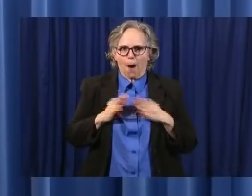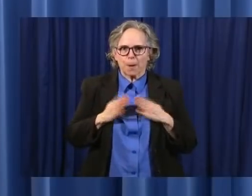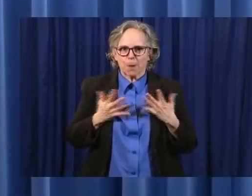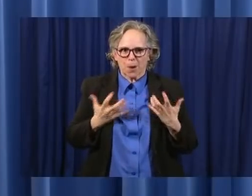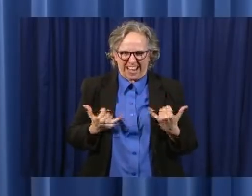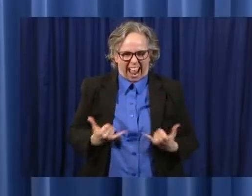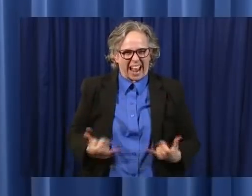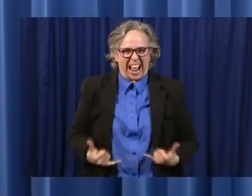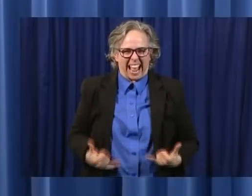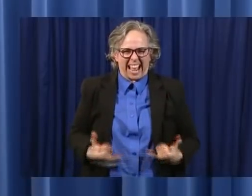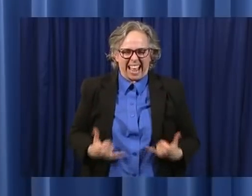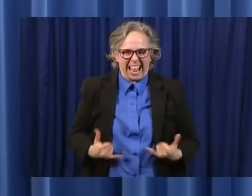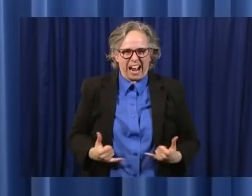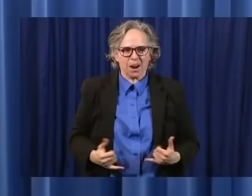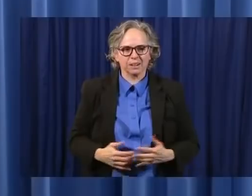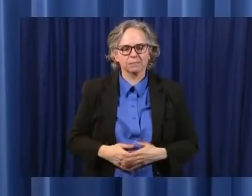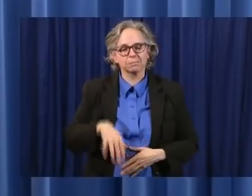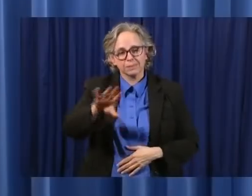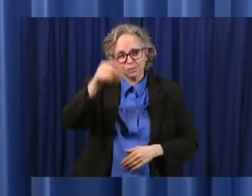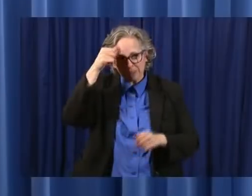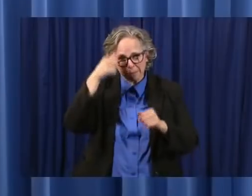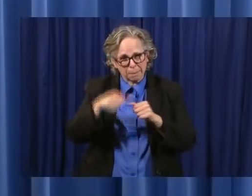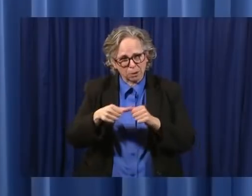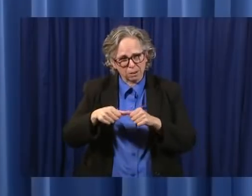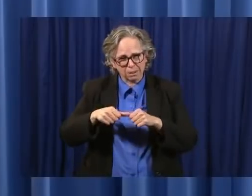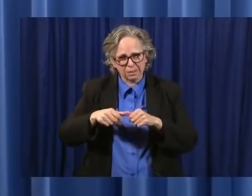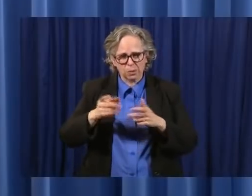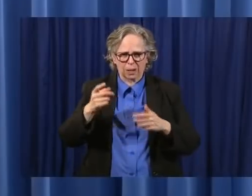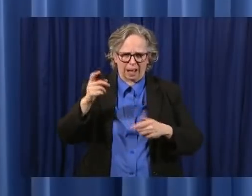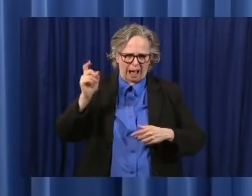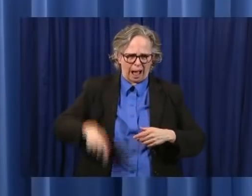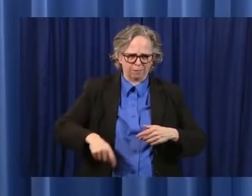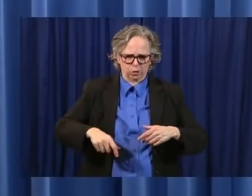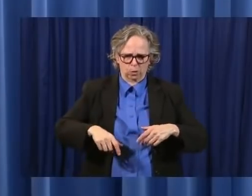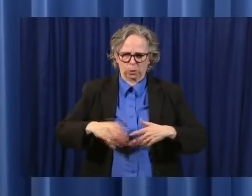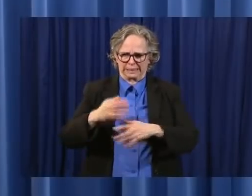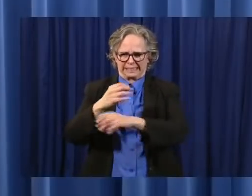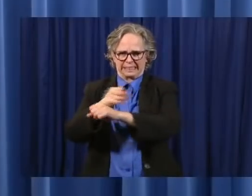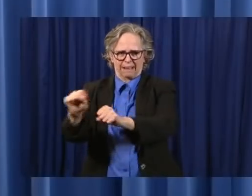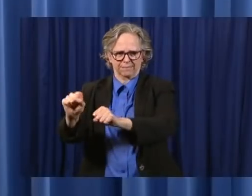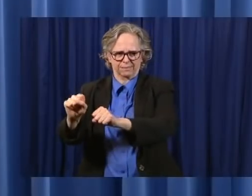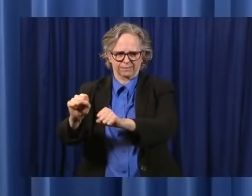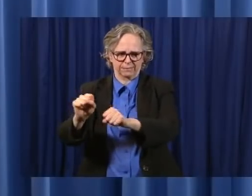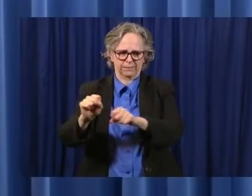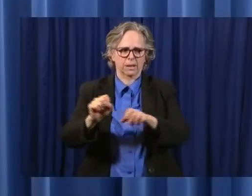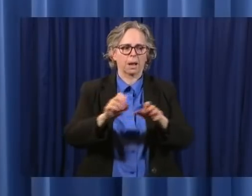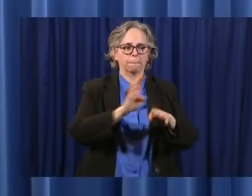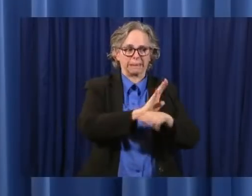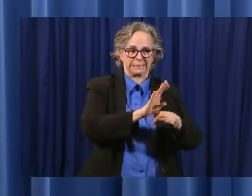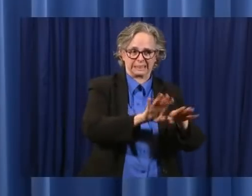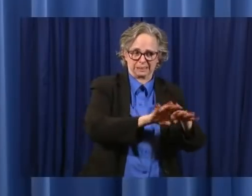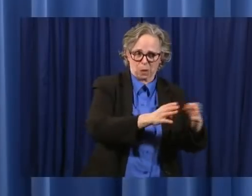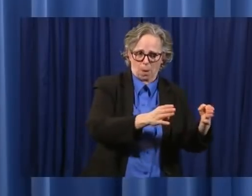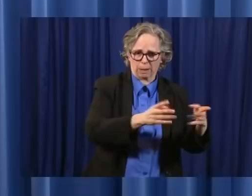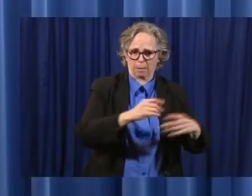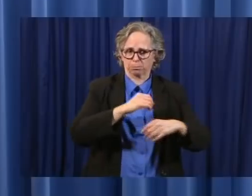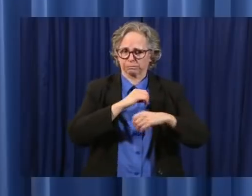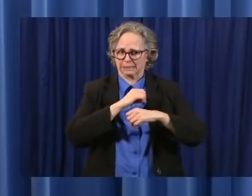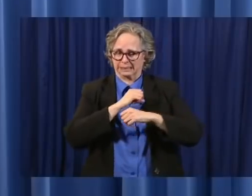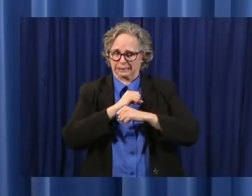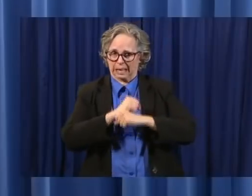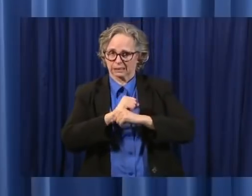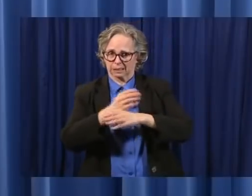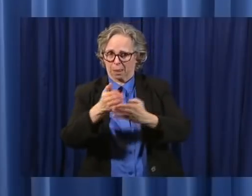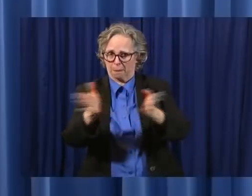are trying to open up as fast as we can, but at the same time protect the public.